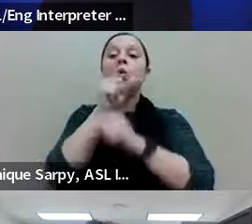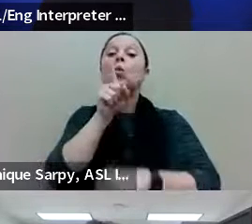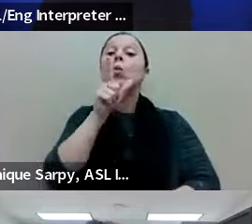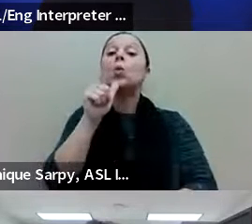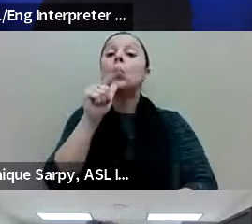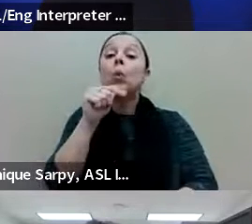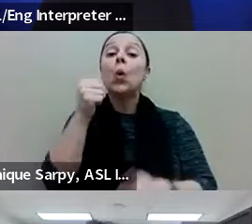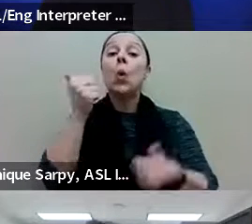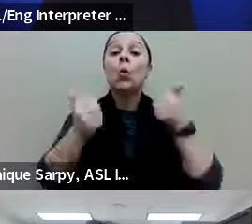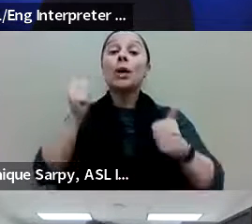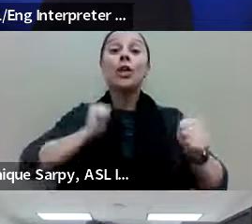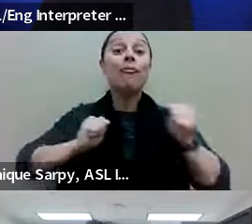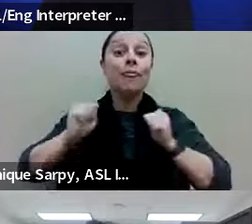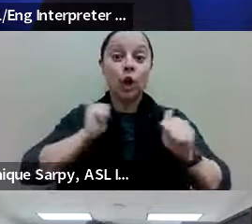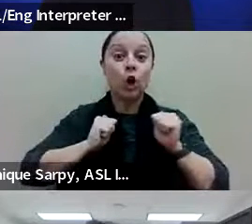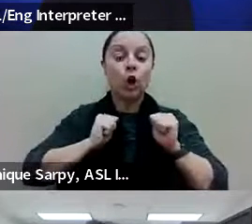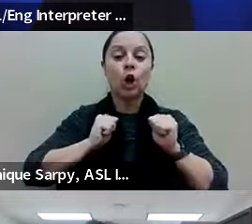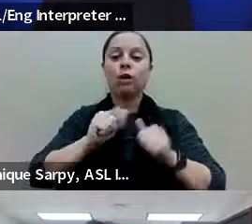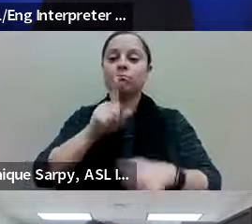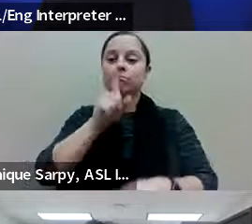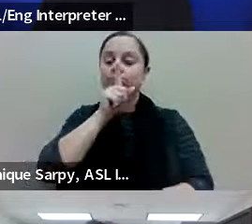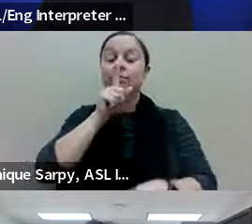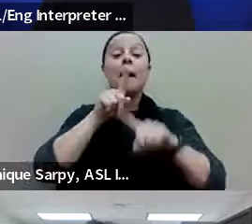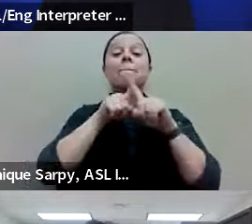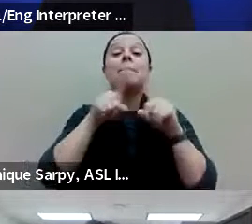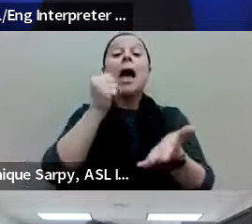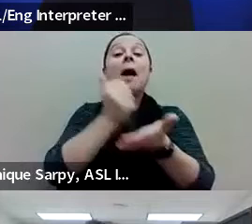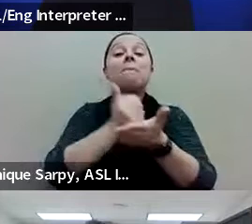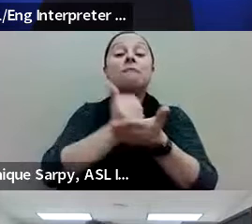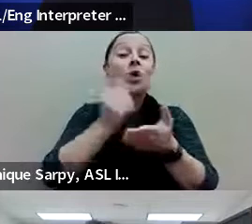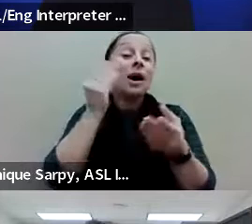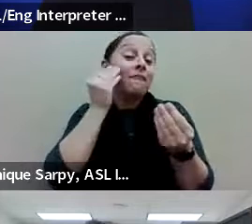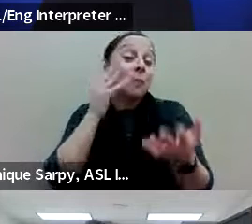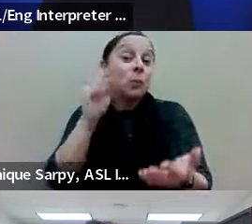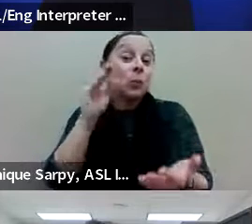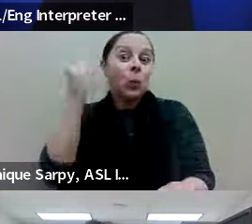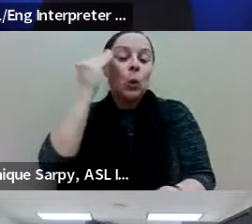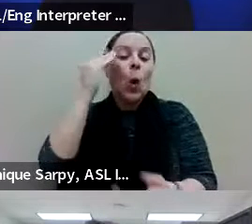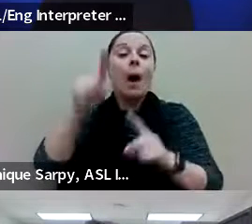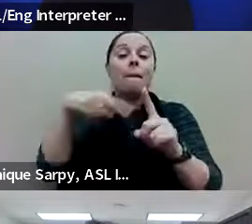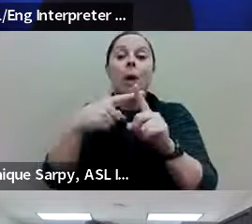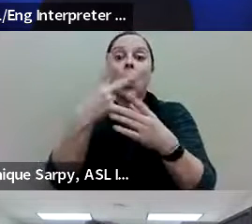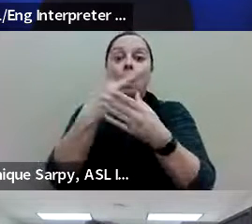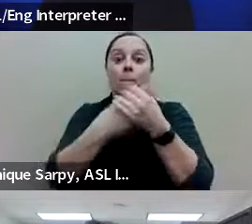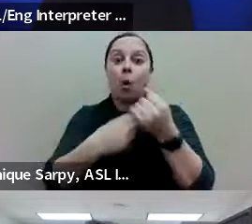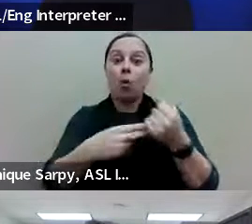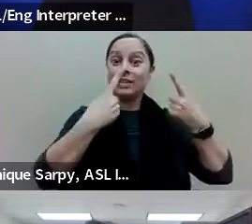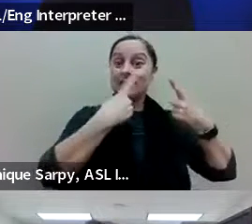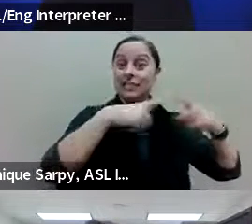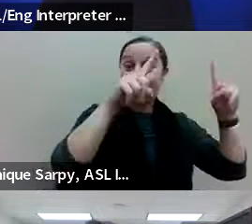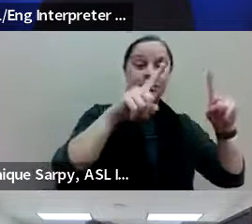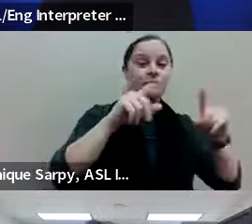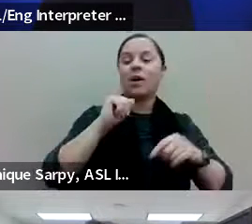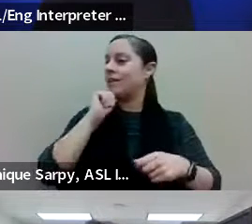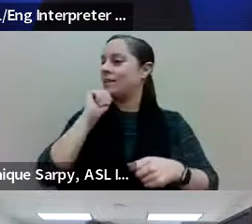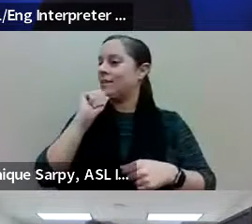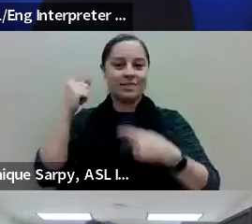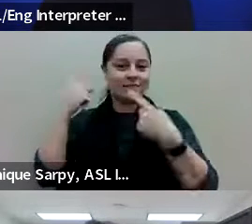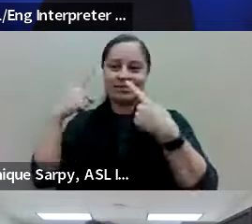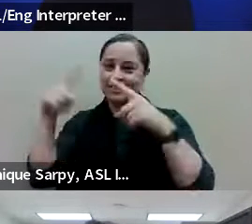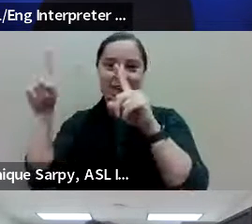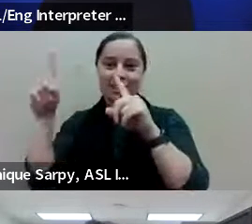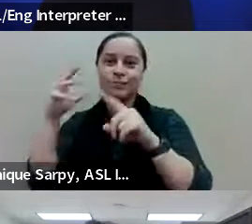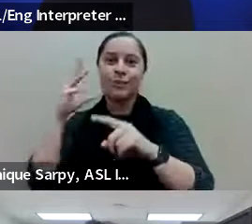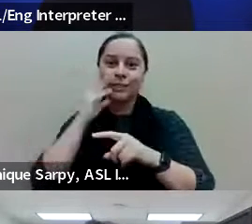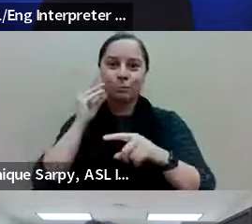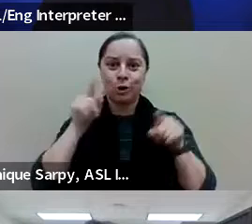that might have been, but it's definitely helpful information to know about both successful and unsuccessful experiences that